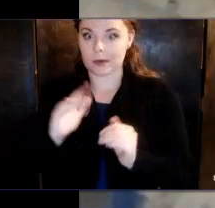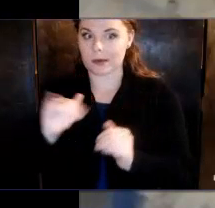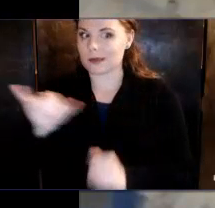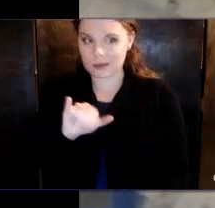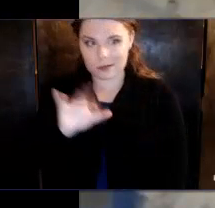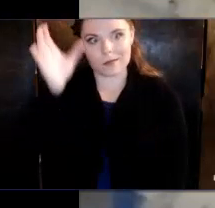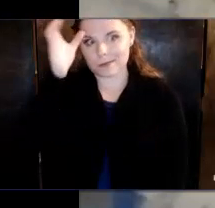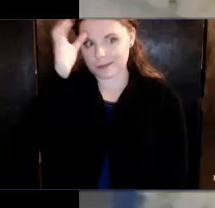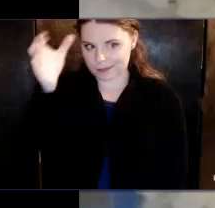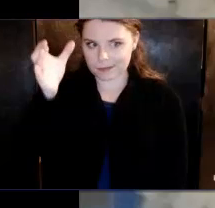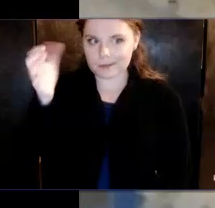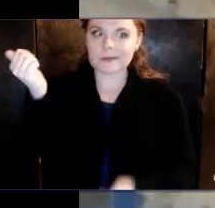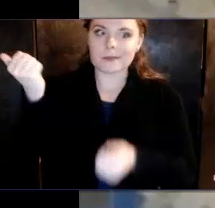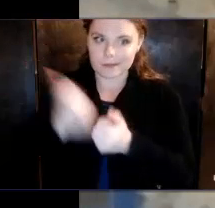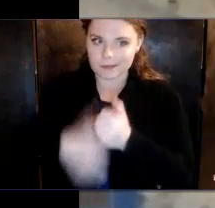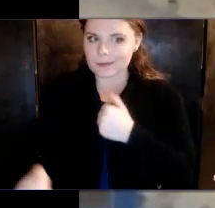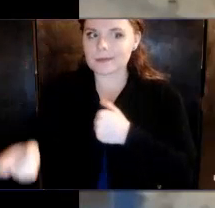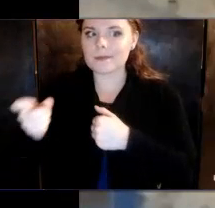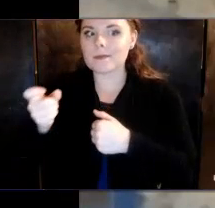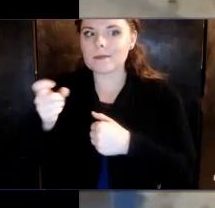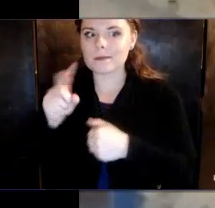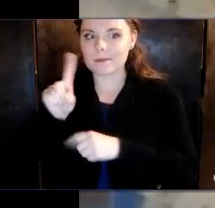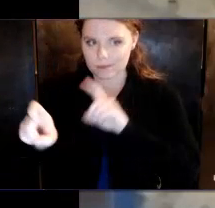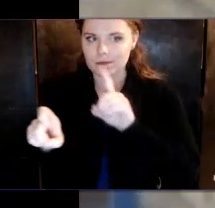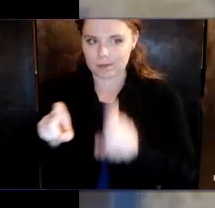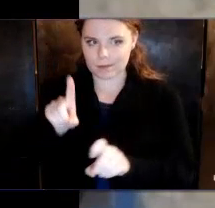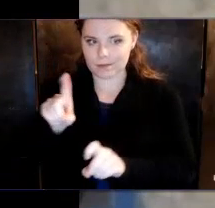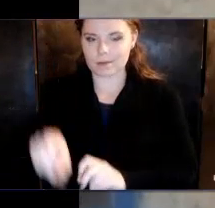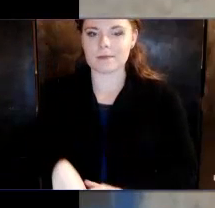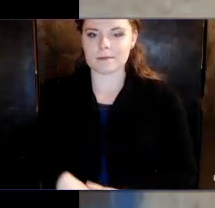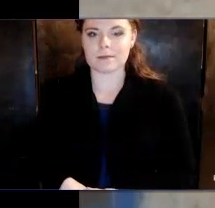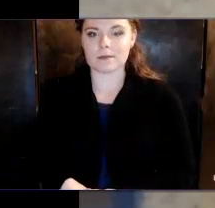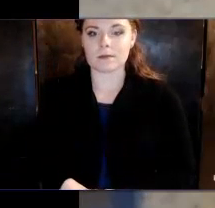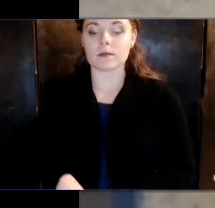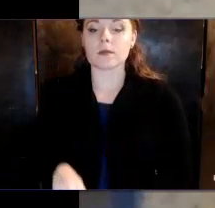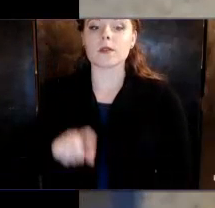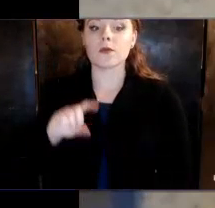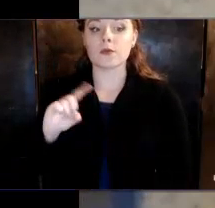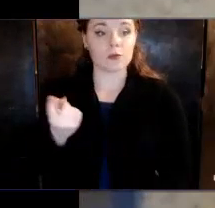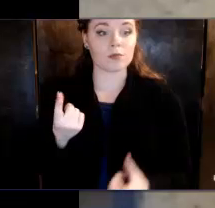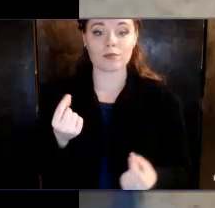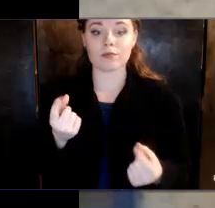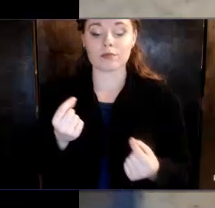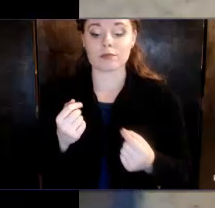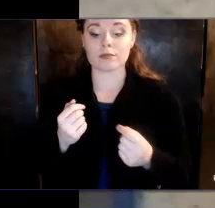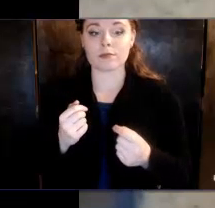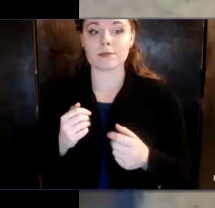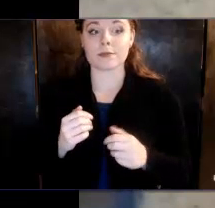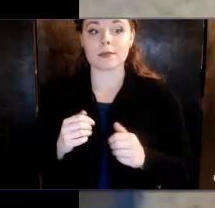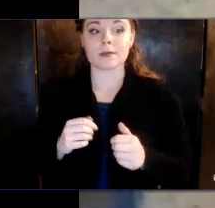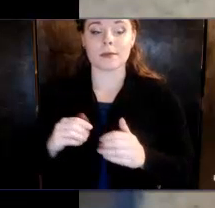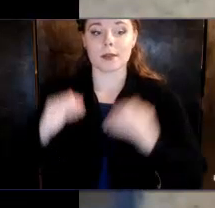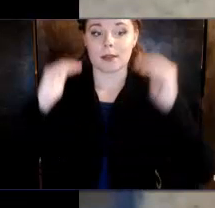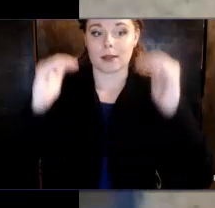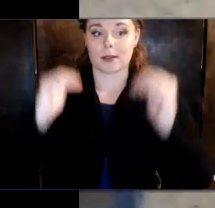exact same process for each of these. The first thing you're going to want to do, step 1, is add your